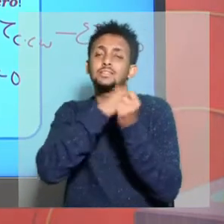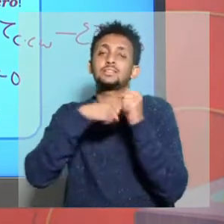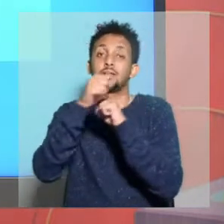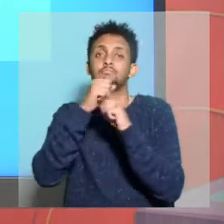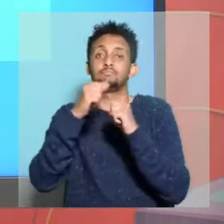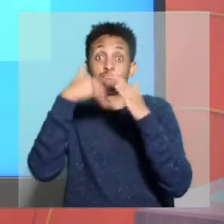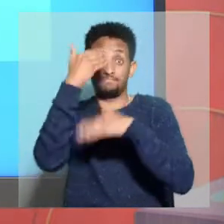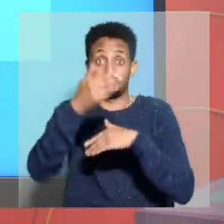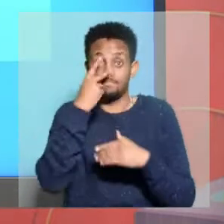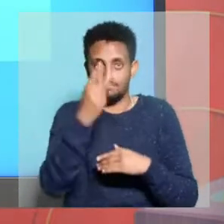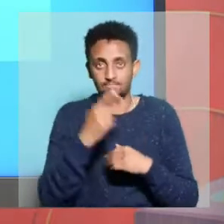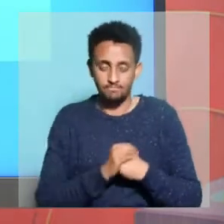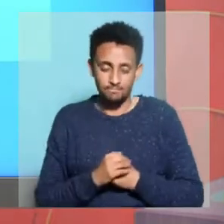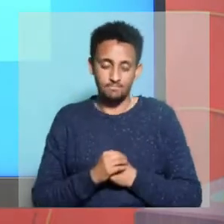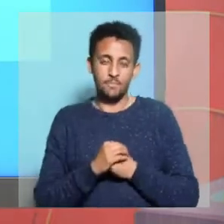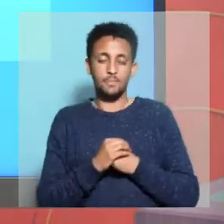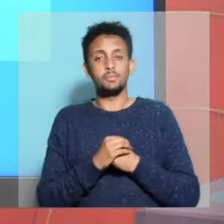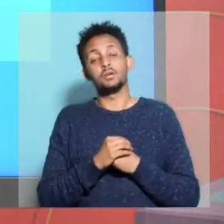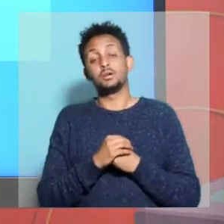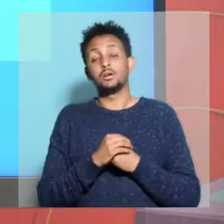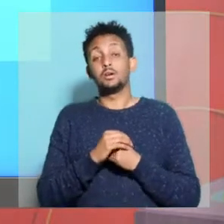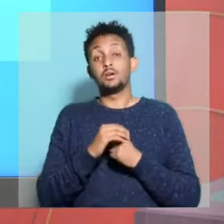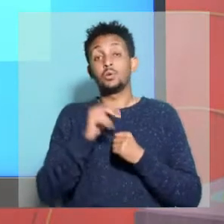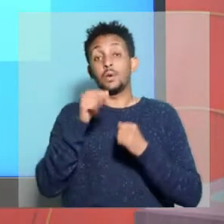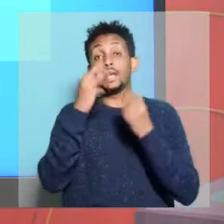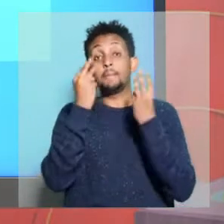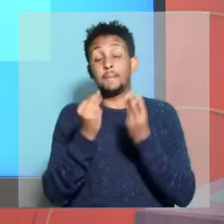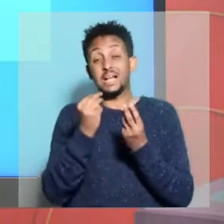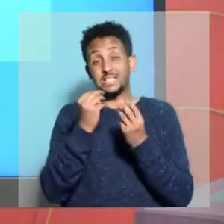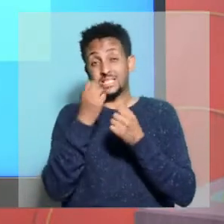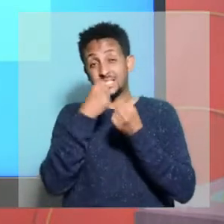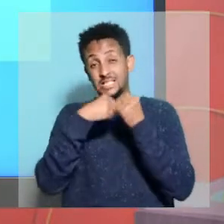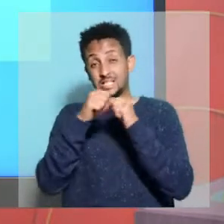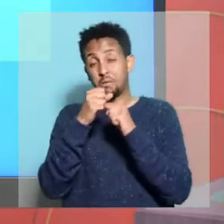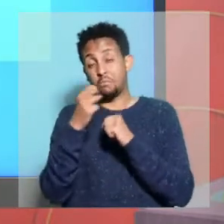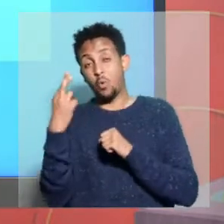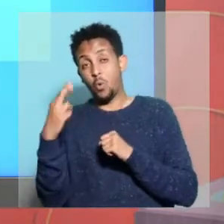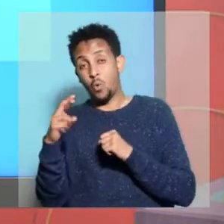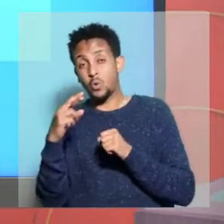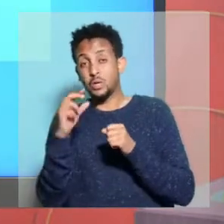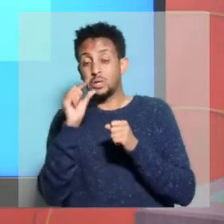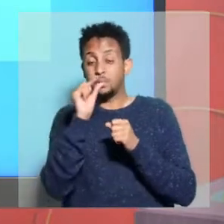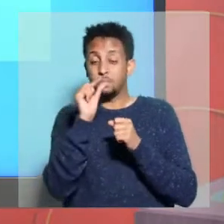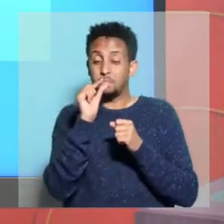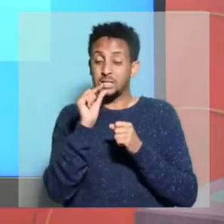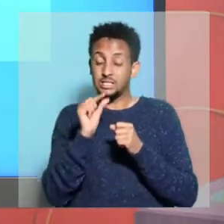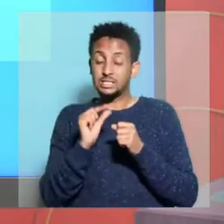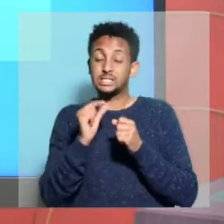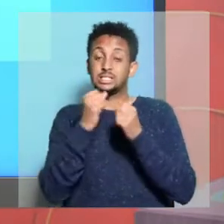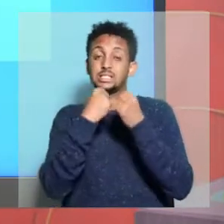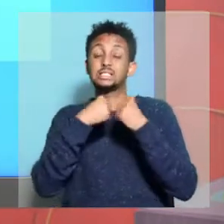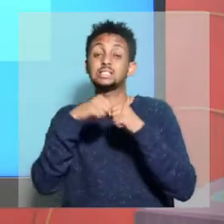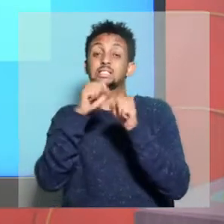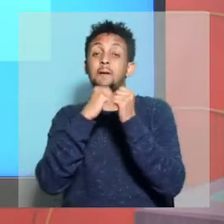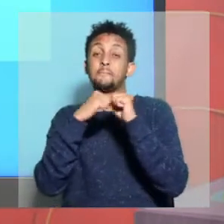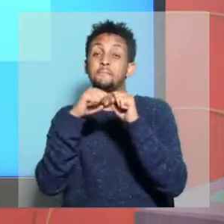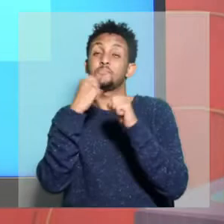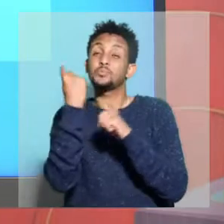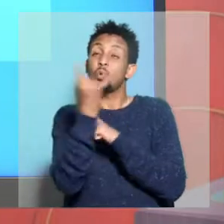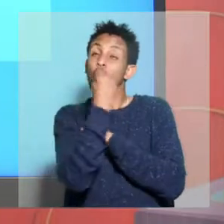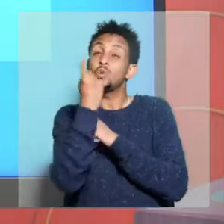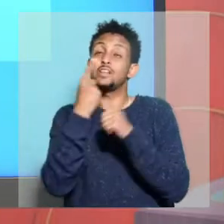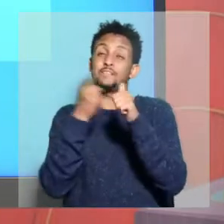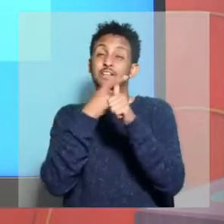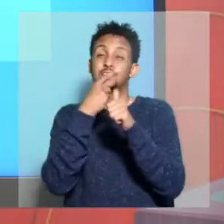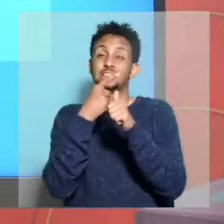see that. For a point mass system or for a particle system, only